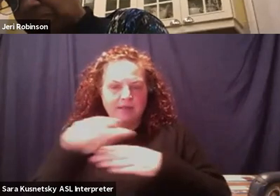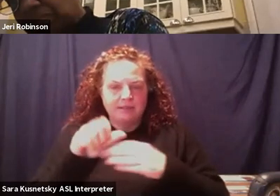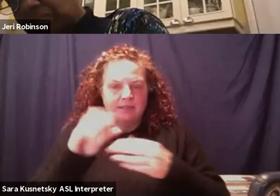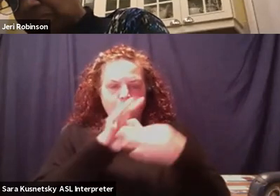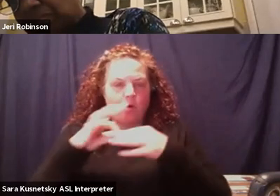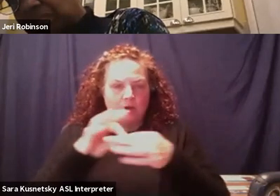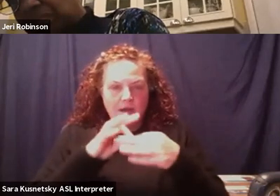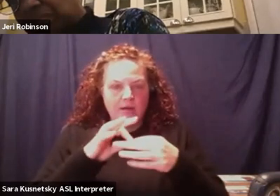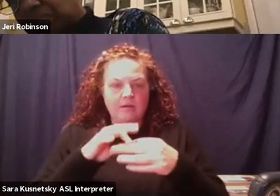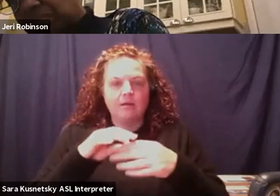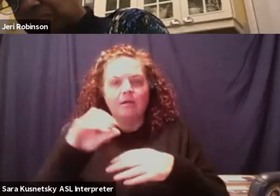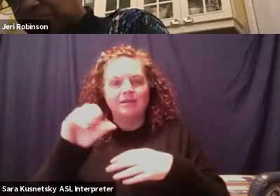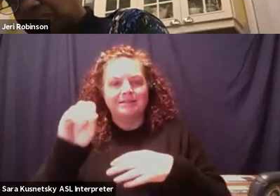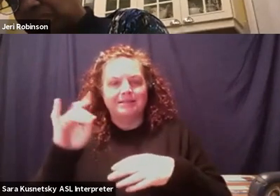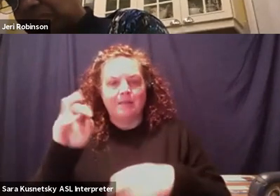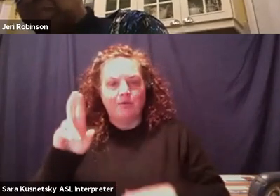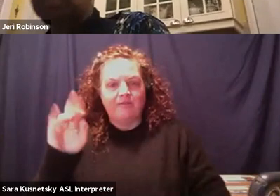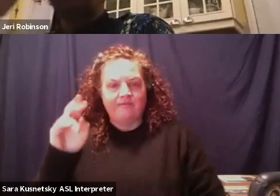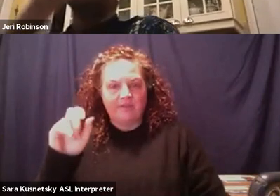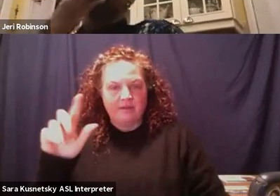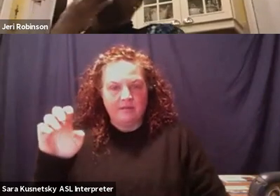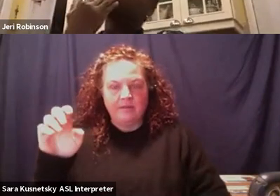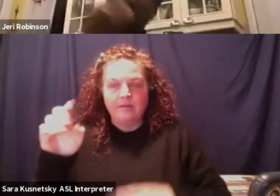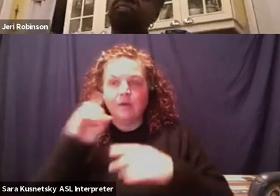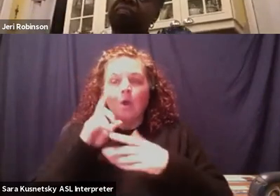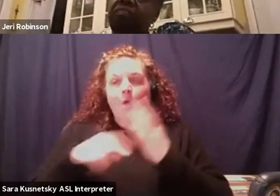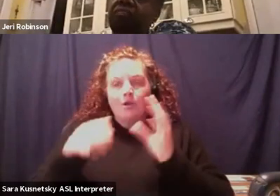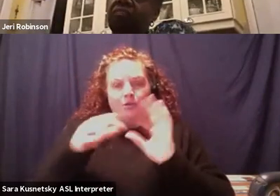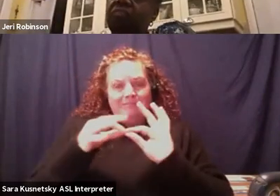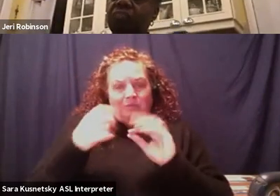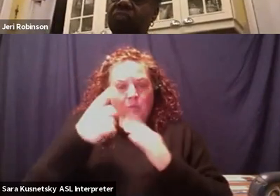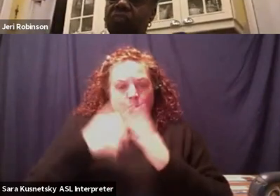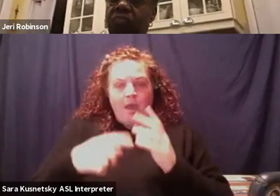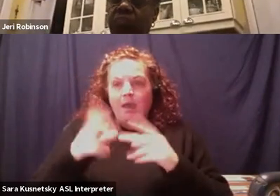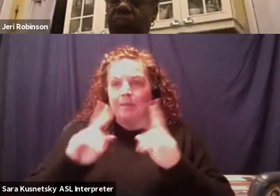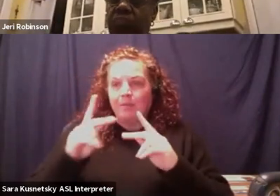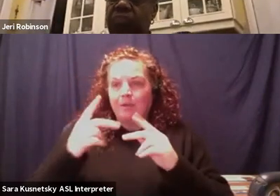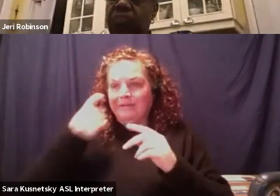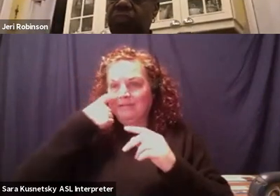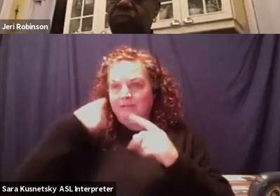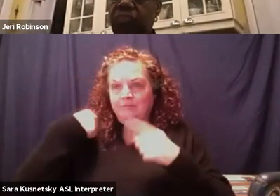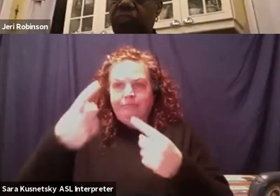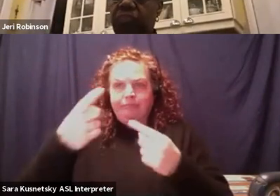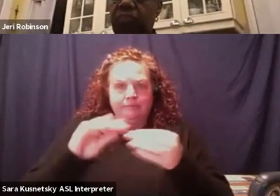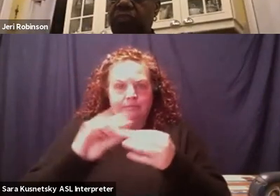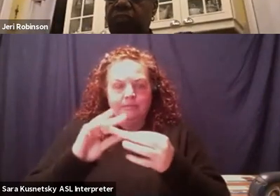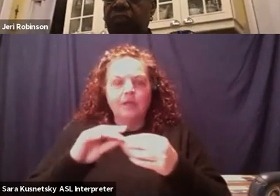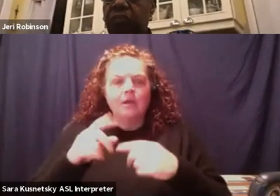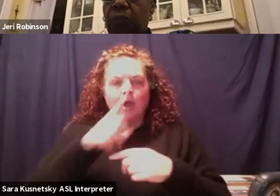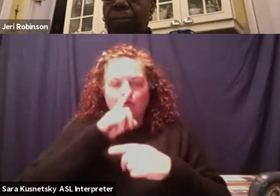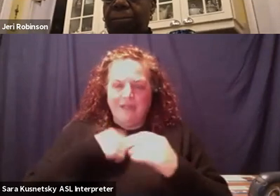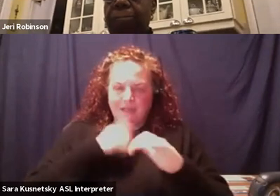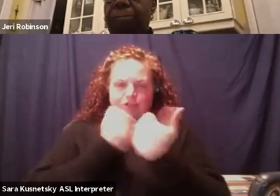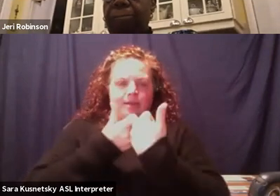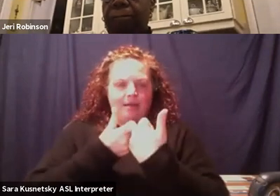And I want to speak tonight to echo a lot of what Erica just said and what Jess said earlier, and many others, to really challenge and ask the